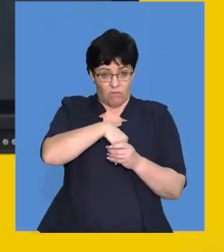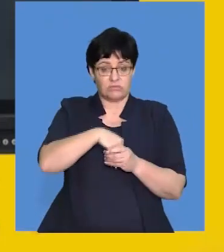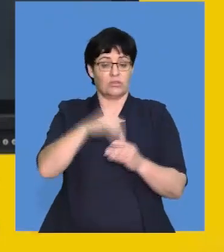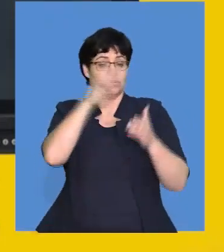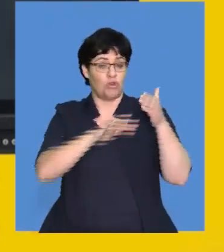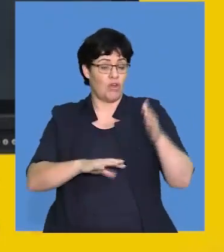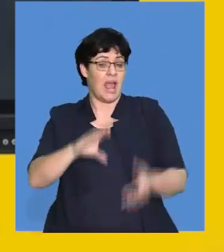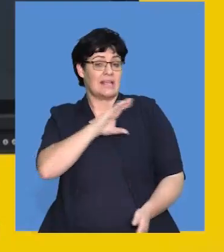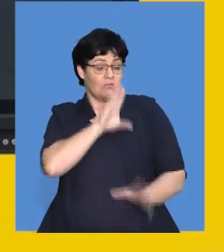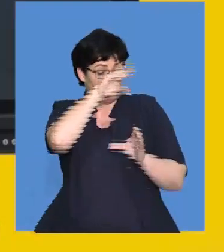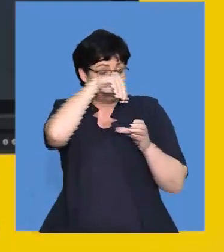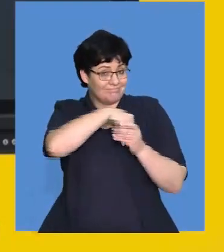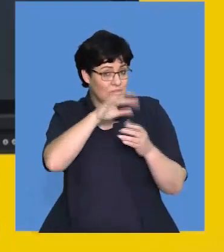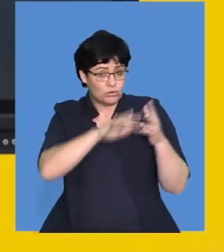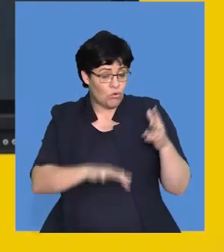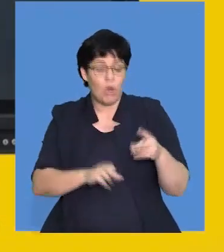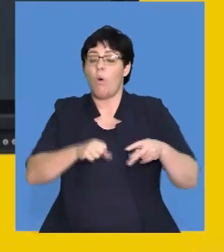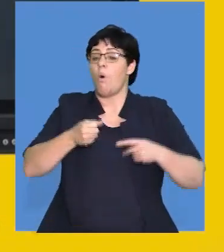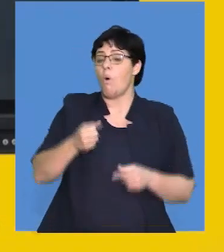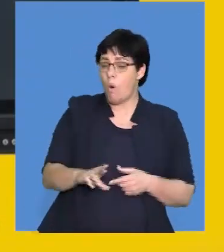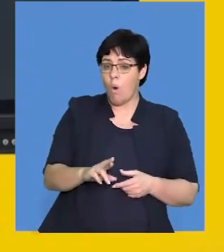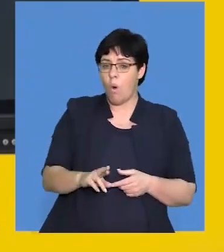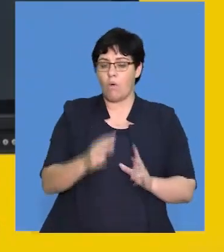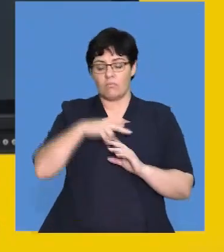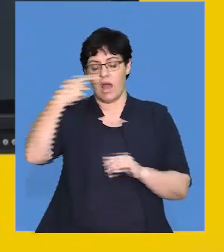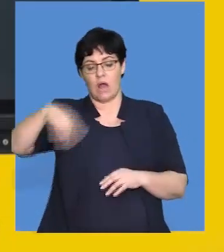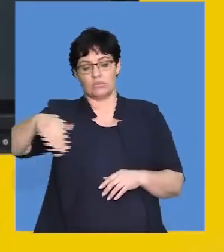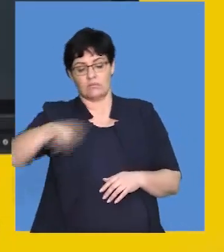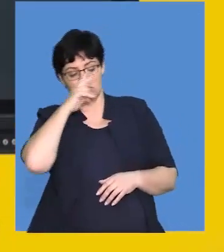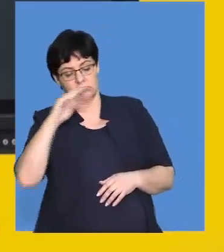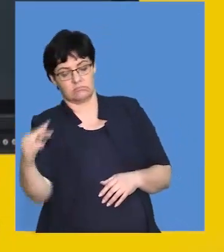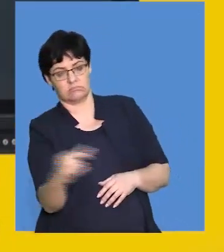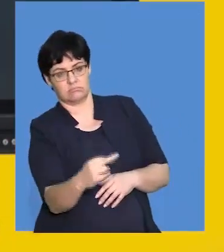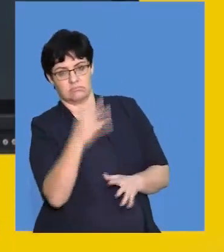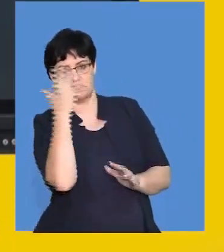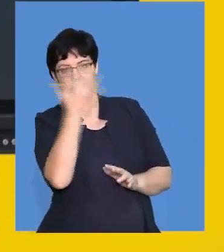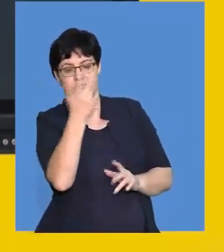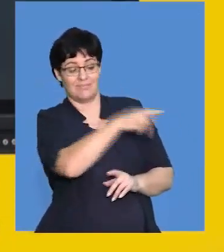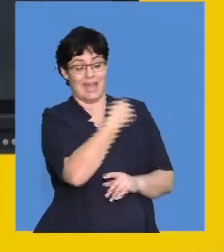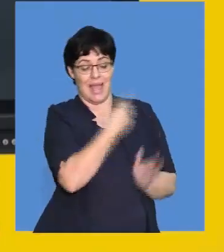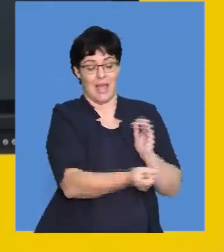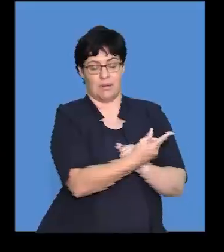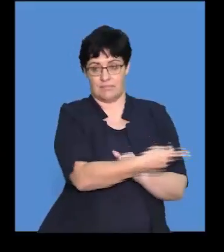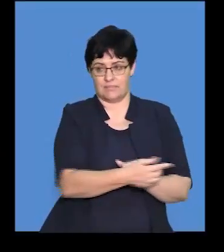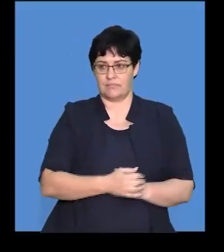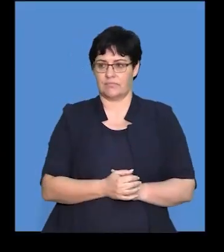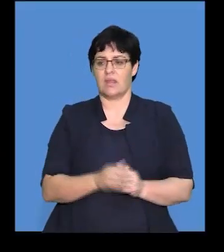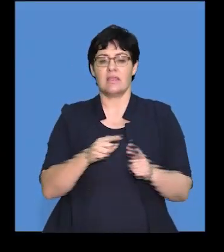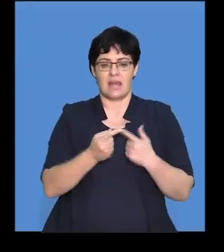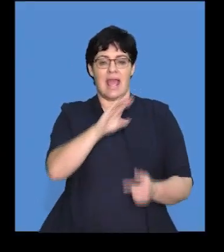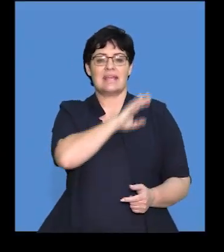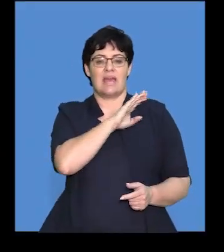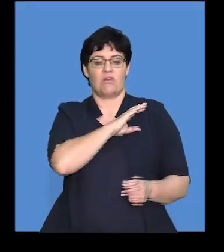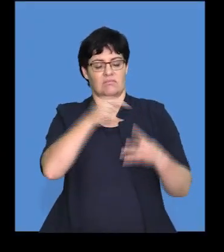itself, as in a character within the story, or it can be someone standing outside of the story. We also have the